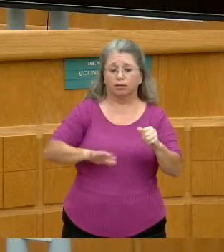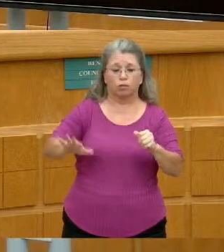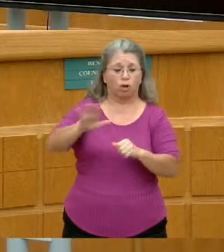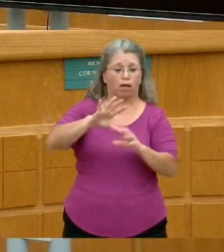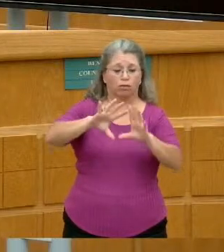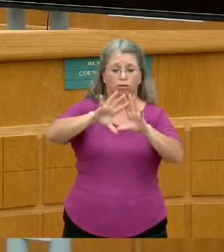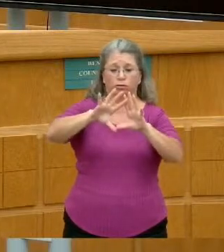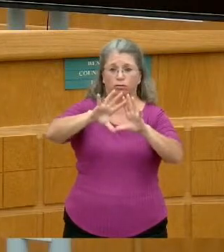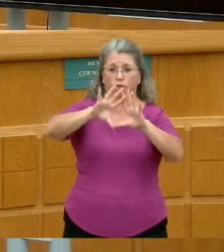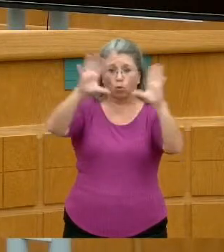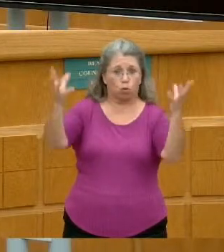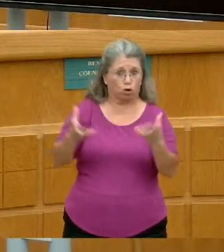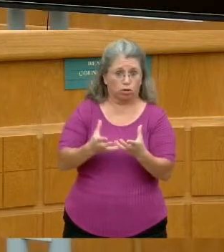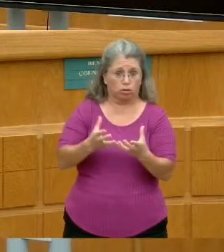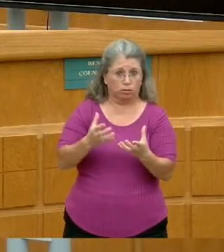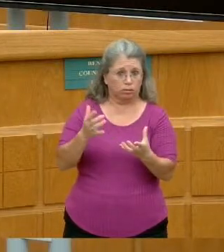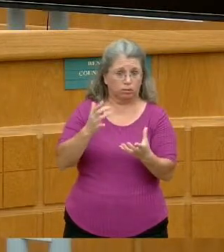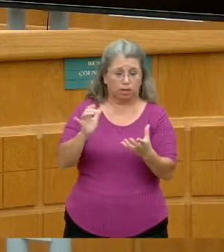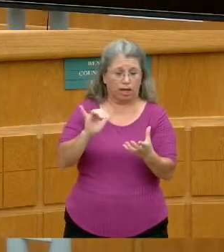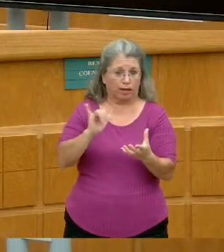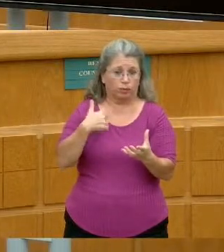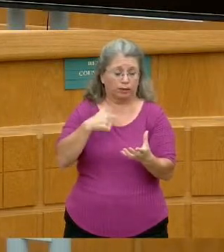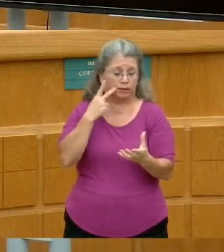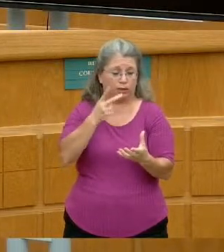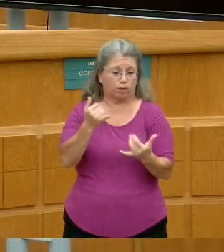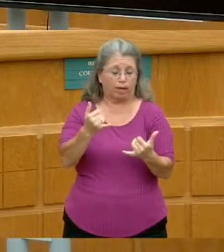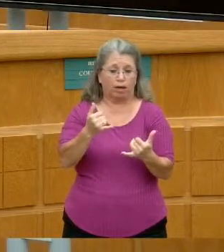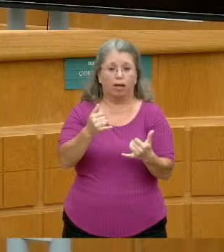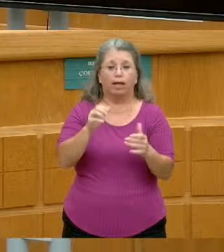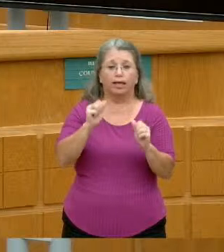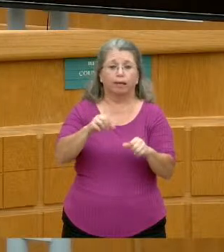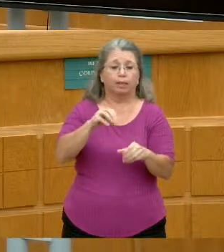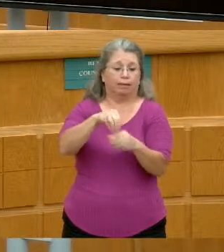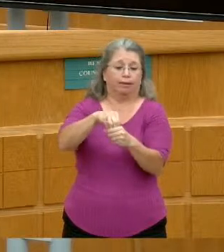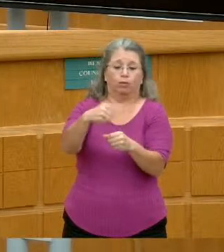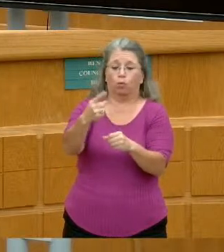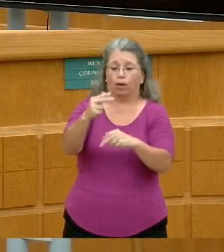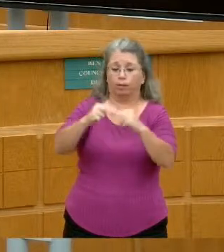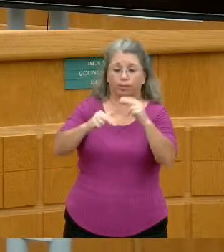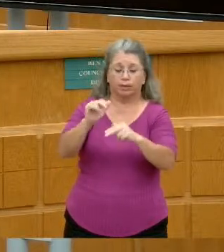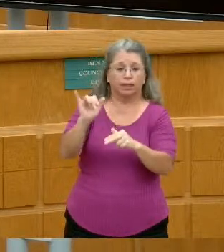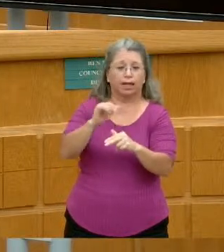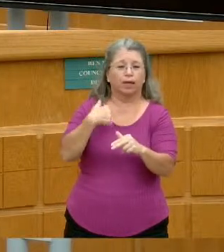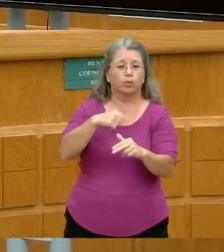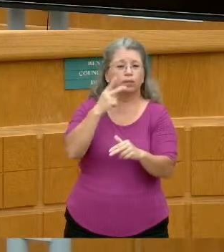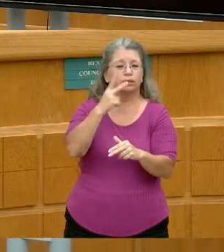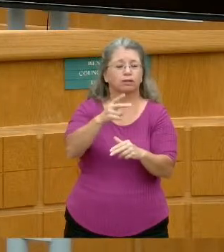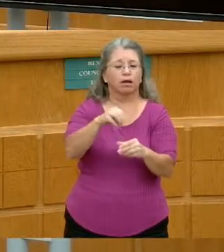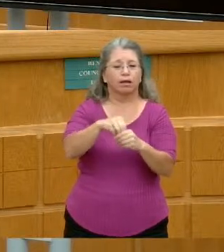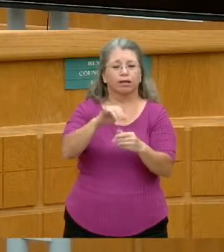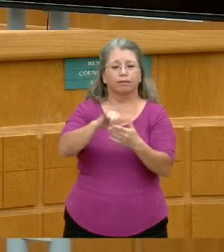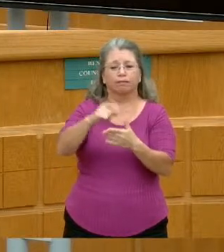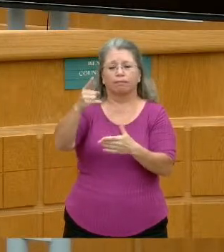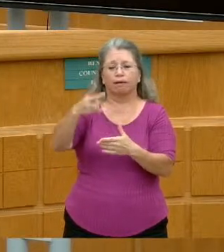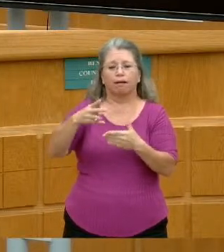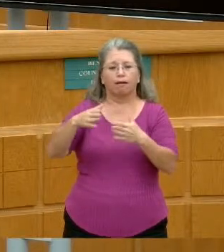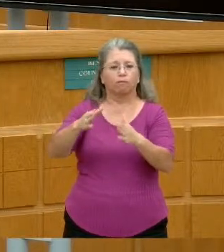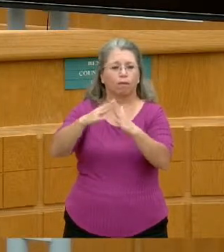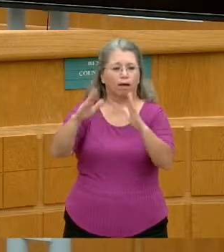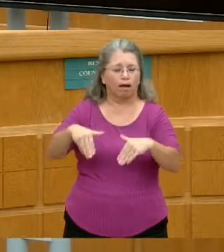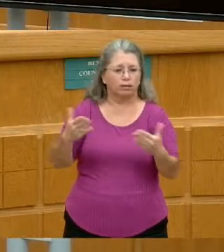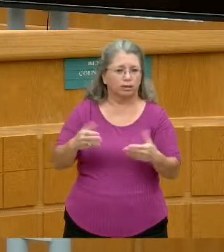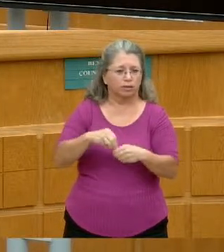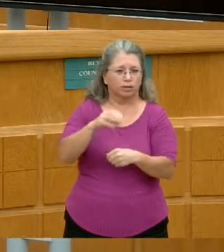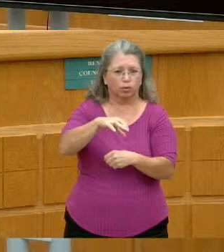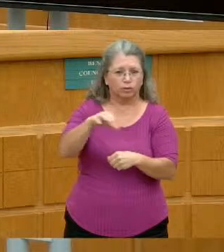now in a pandemic. It could be within a building, like we saw with some of the transitional housing facilities here in Corpus